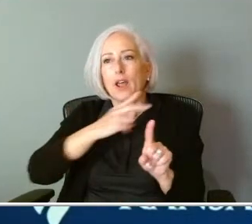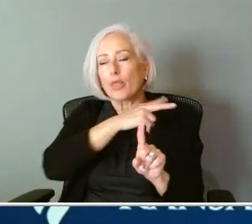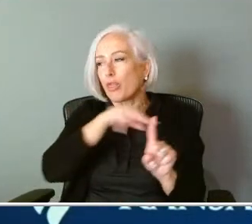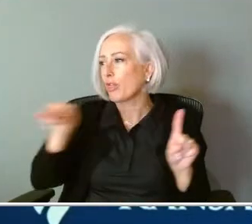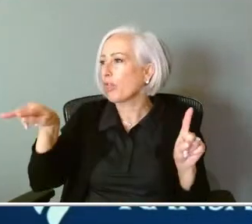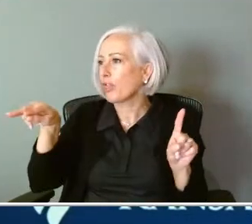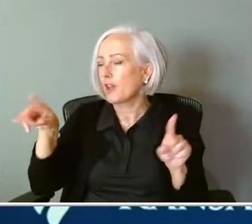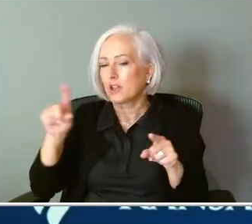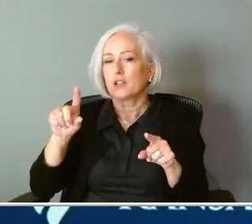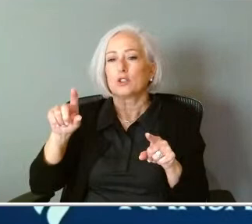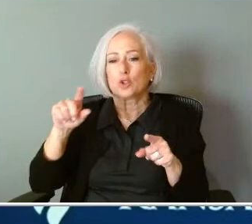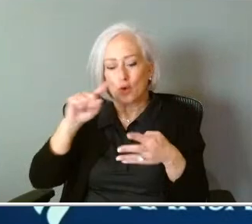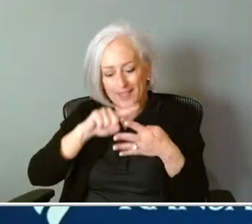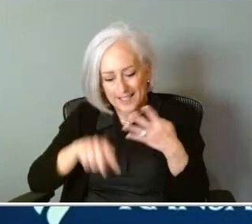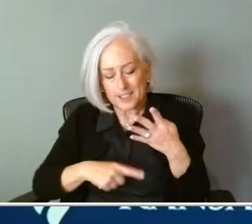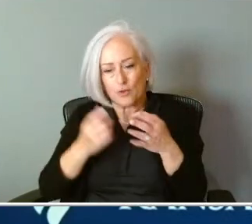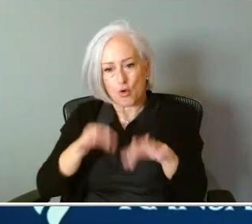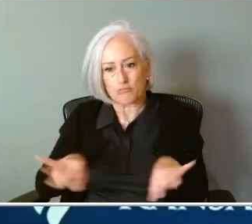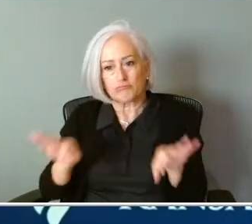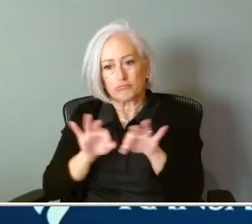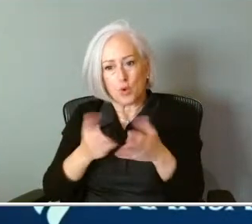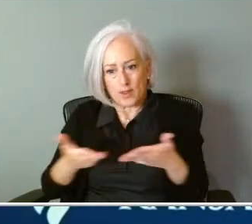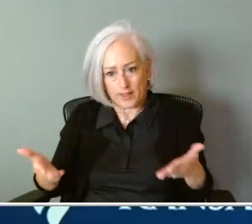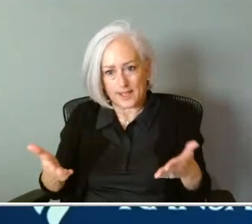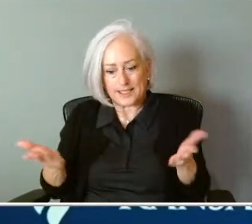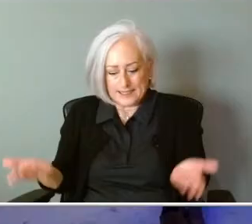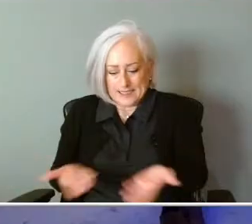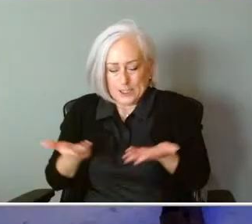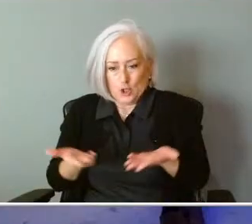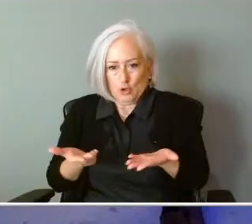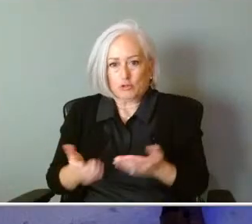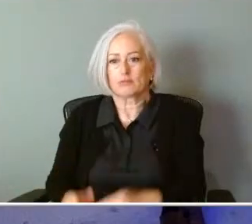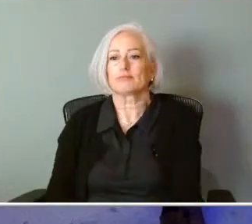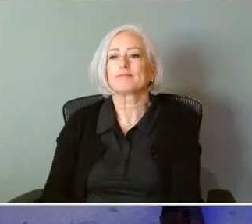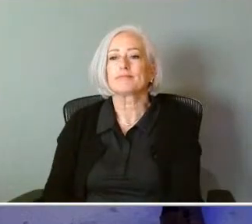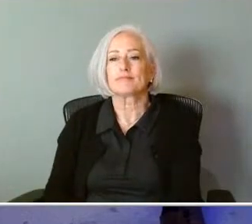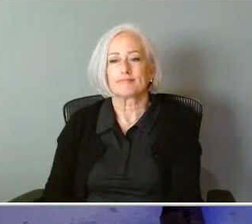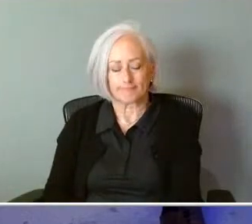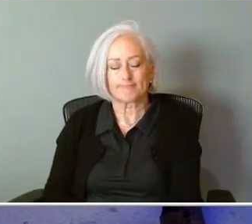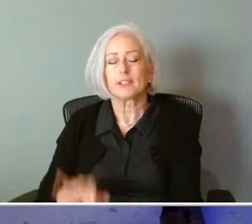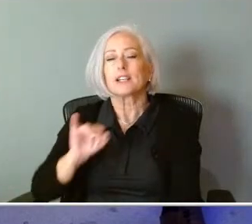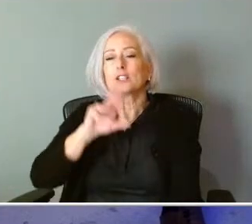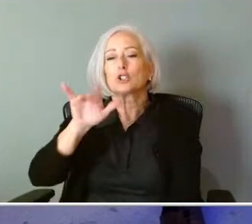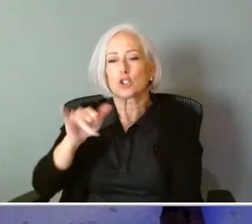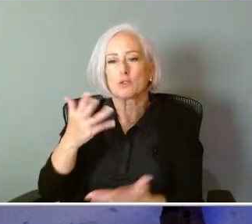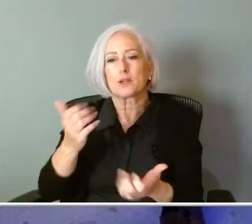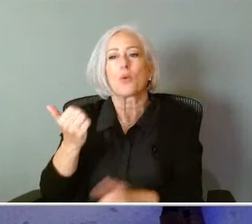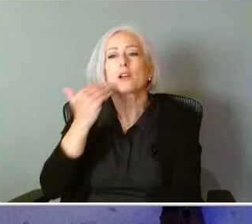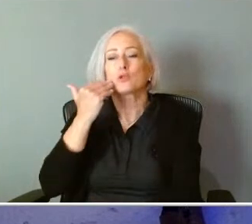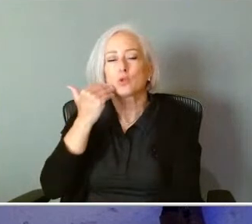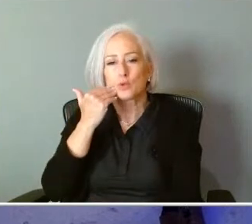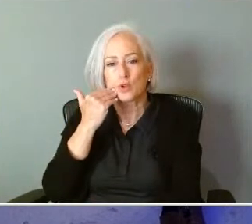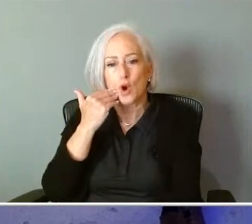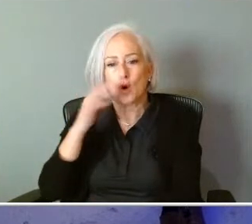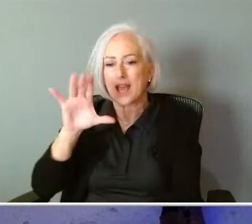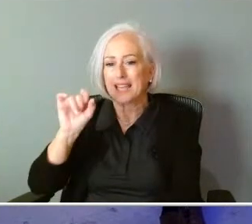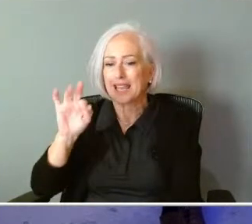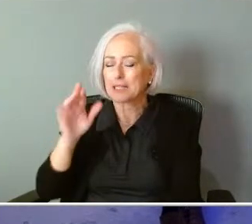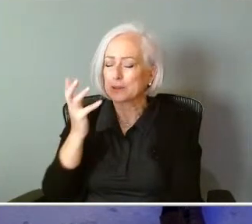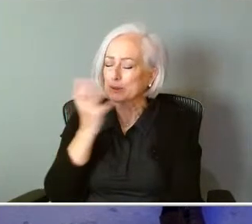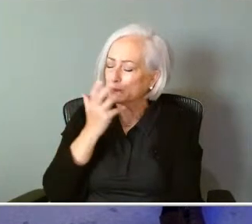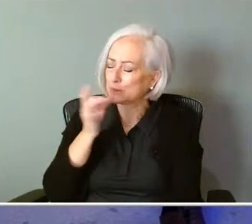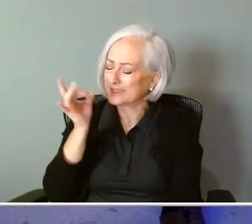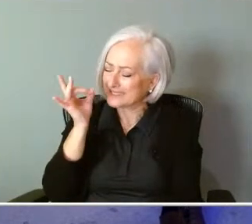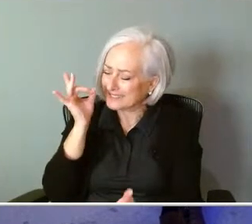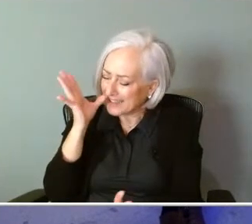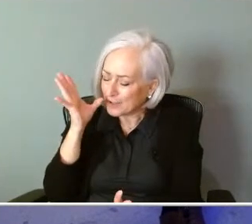core missions of an academic medical center. Jeremy wants to know, Dr. Holzberlein, cancer is such a terrible thing, but it seems like cancer doctors are